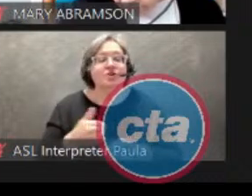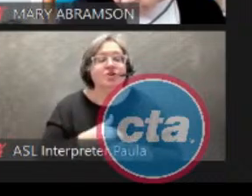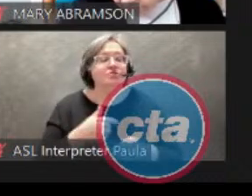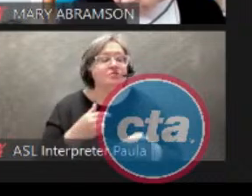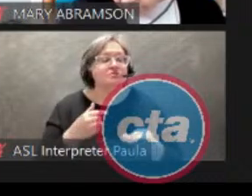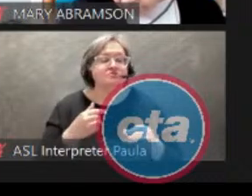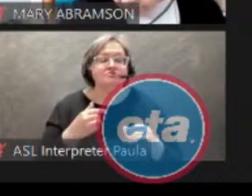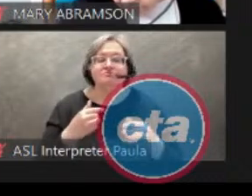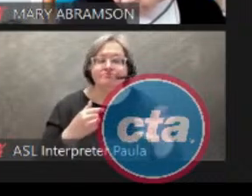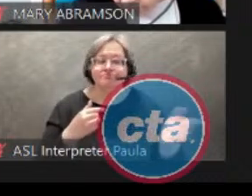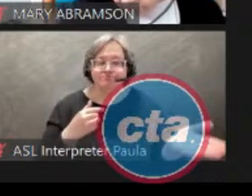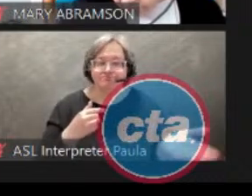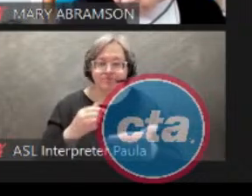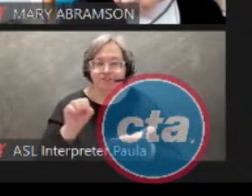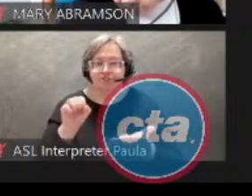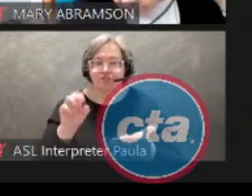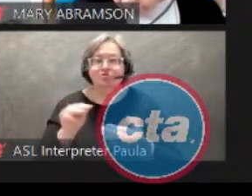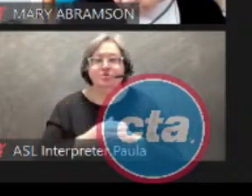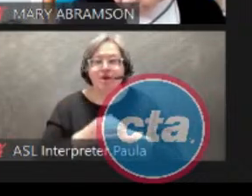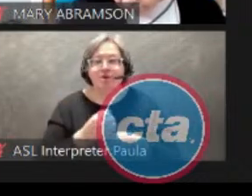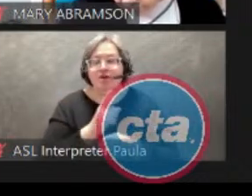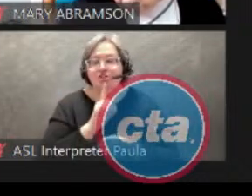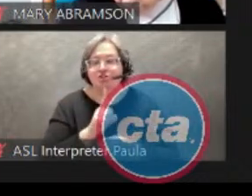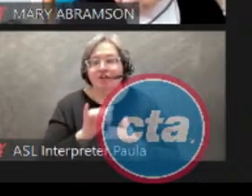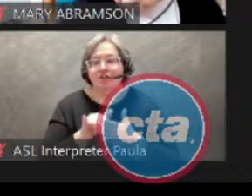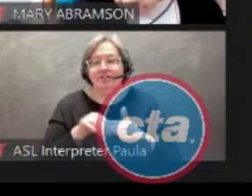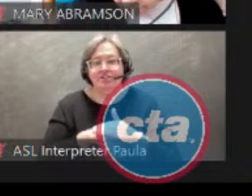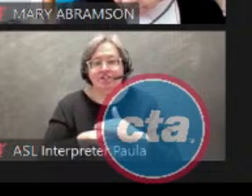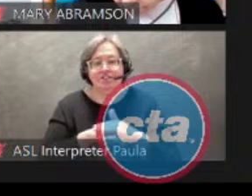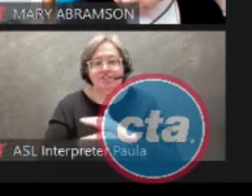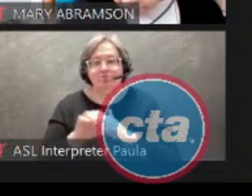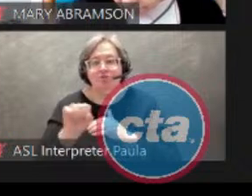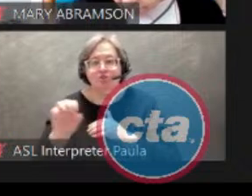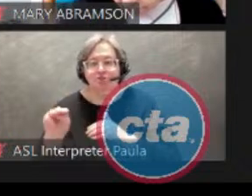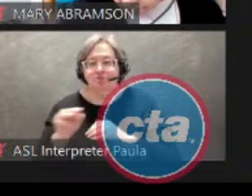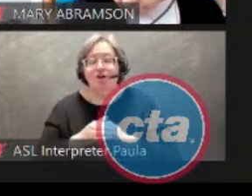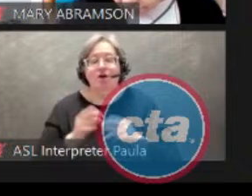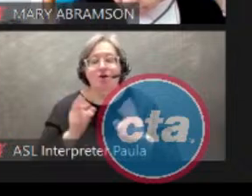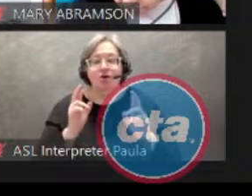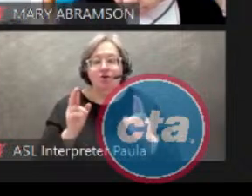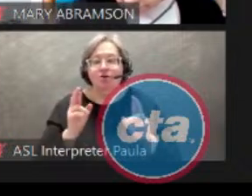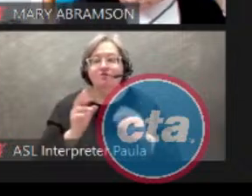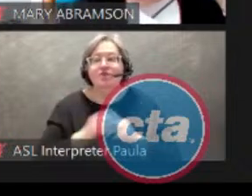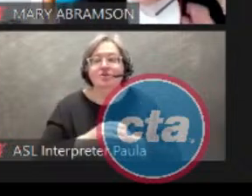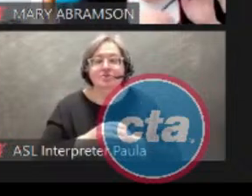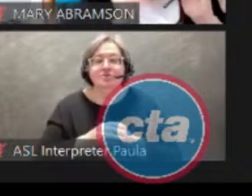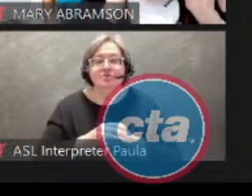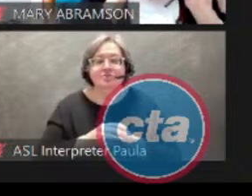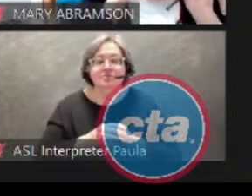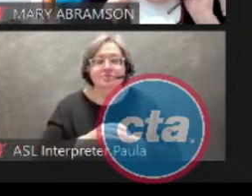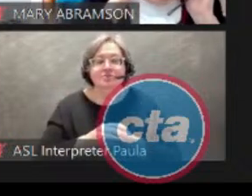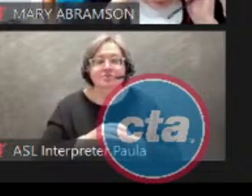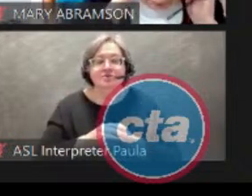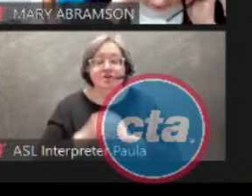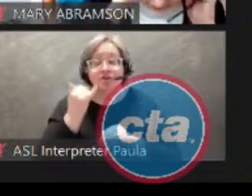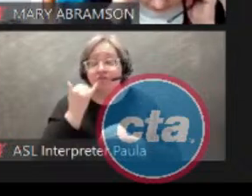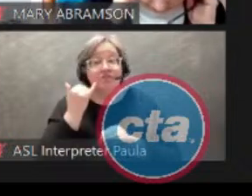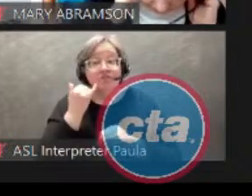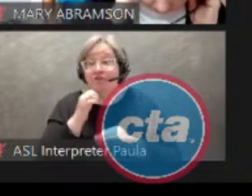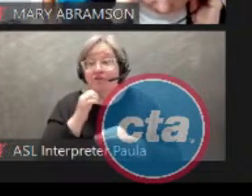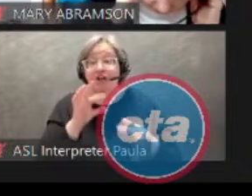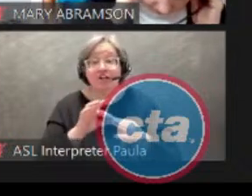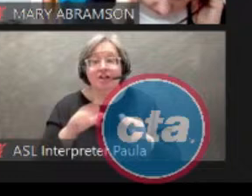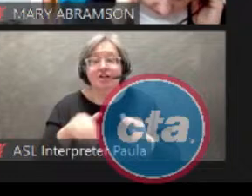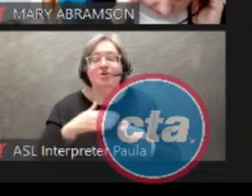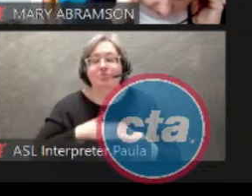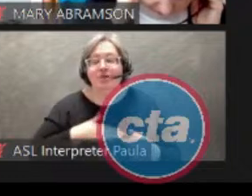social media. Been working hard at making sure that it's accessible social media. So hopefully, if you are not connected, please get connected